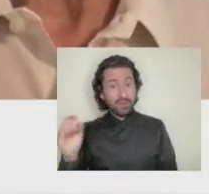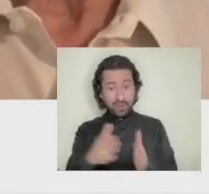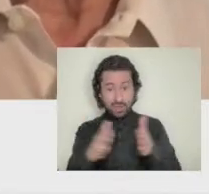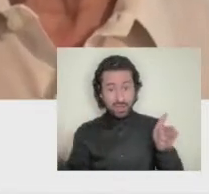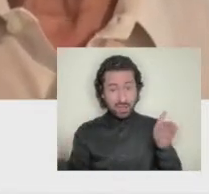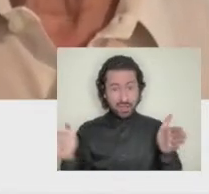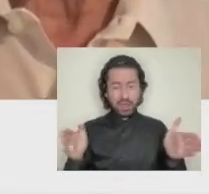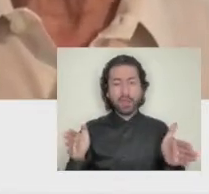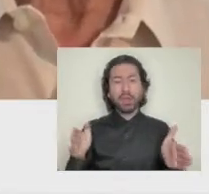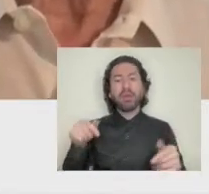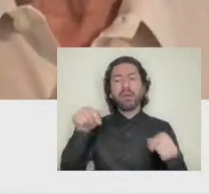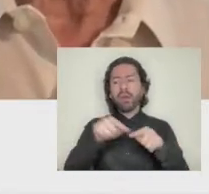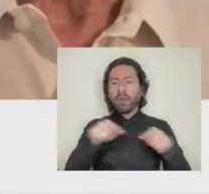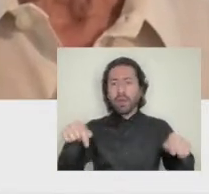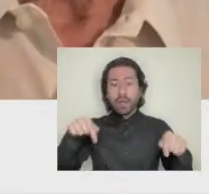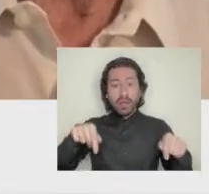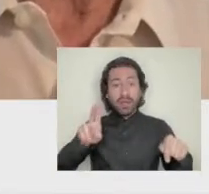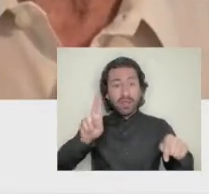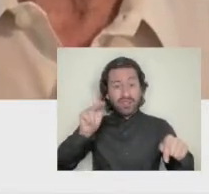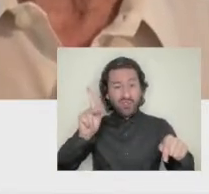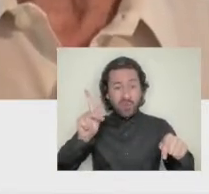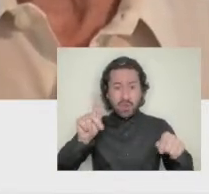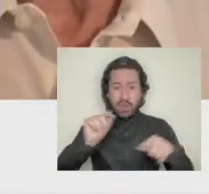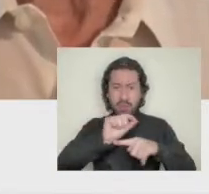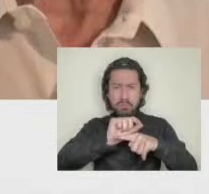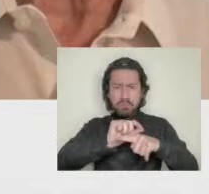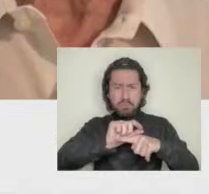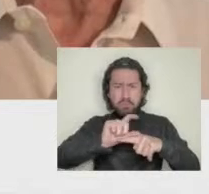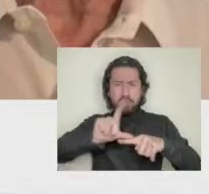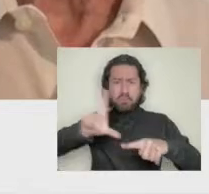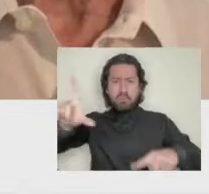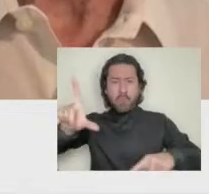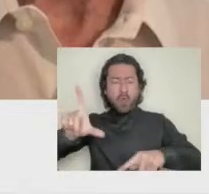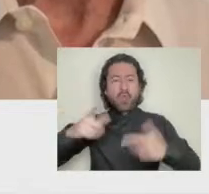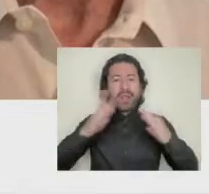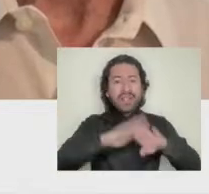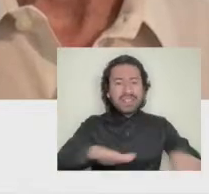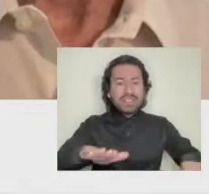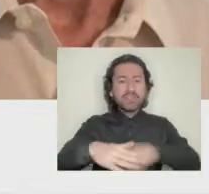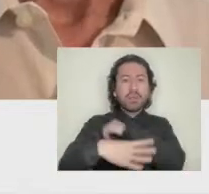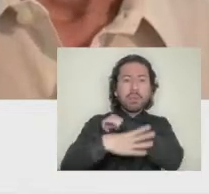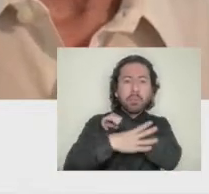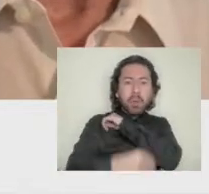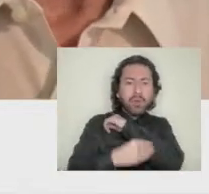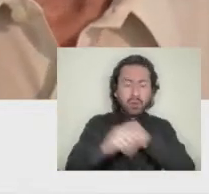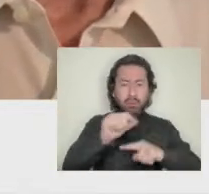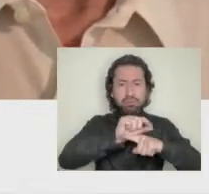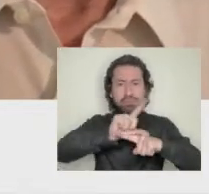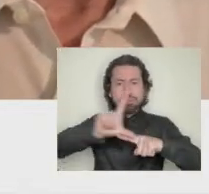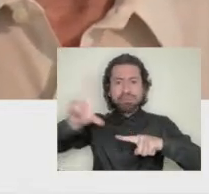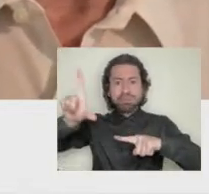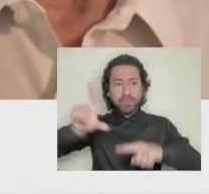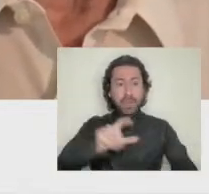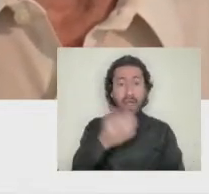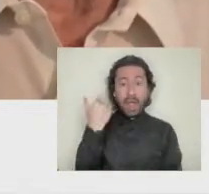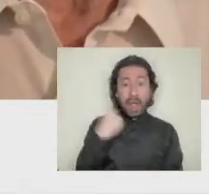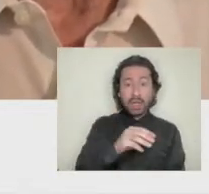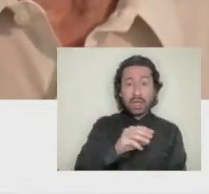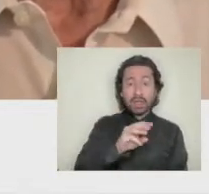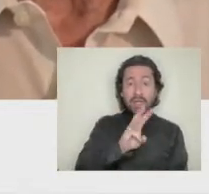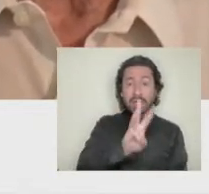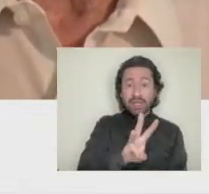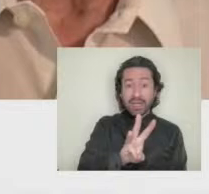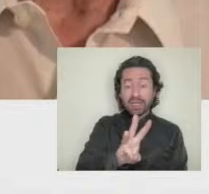increase in child poverty of 39 countries. So when our